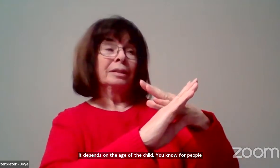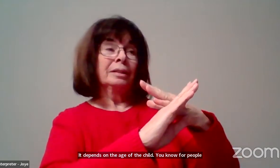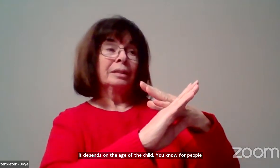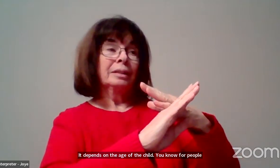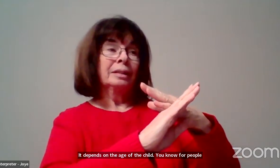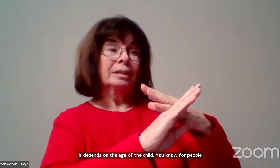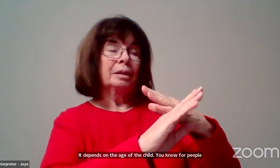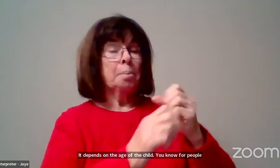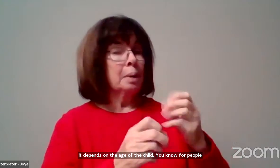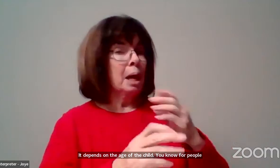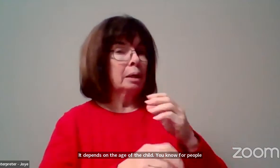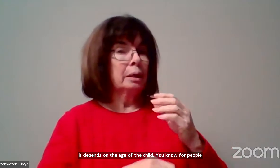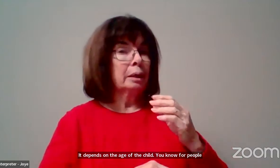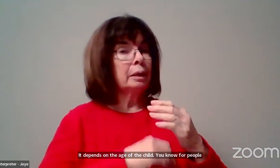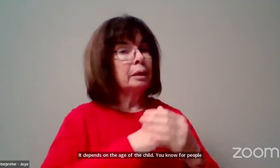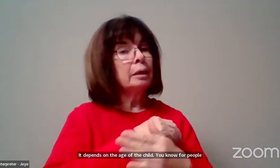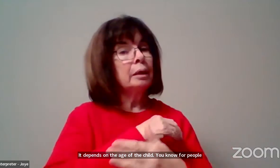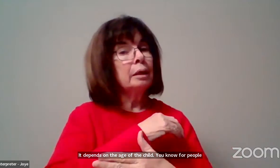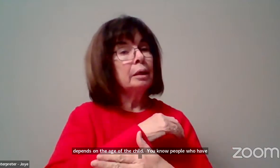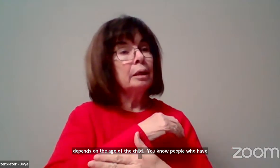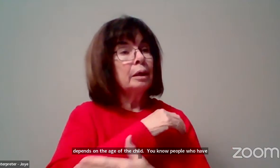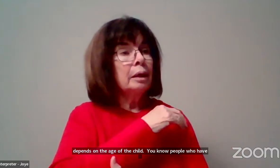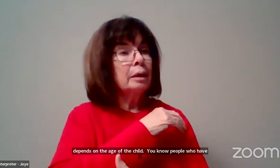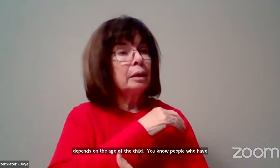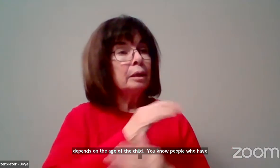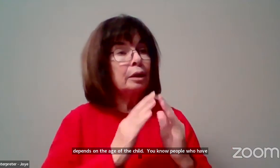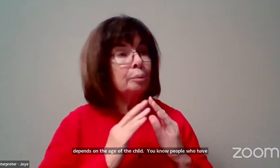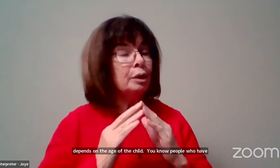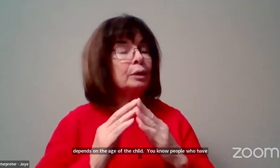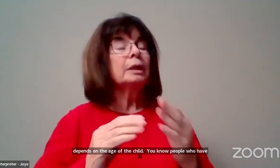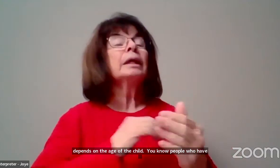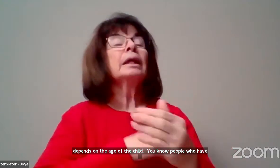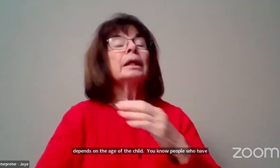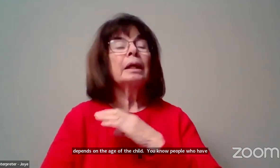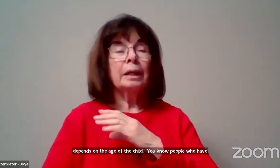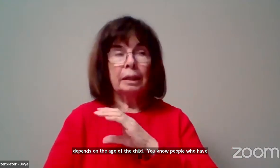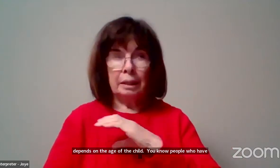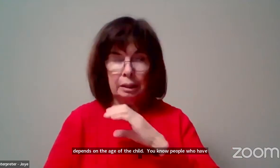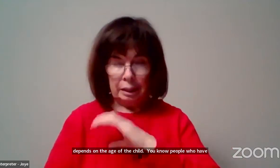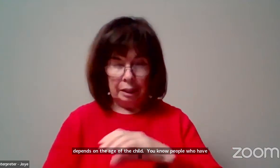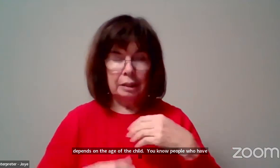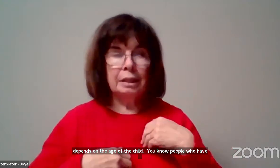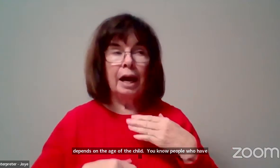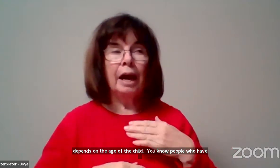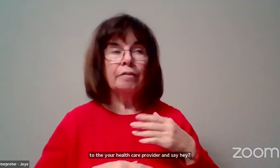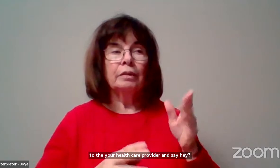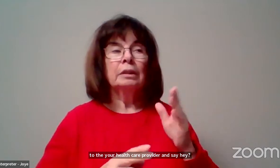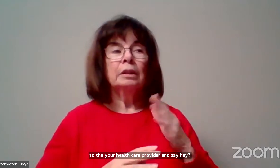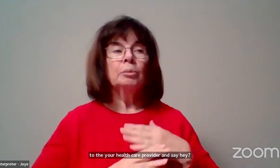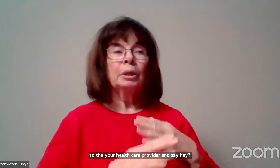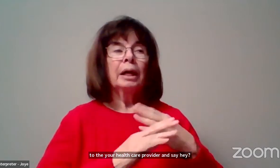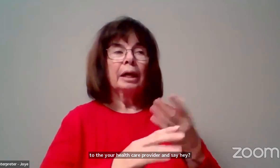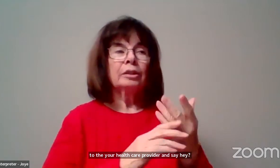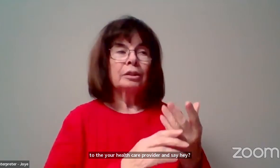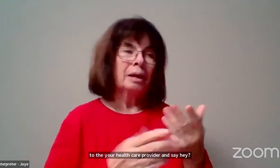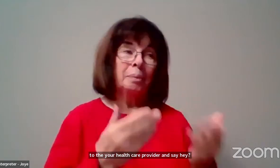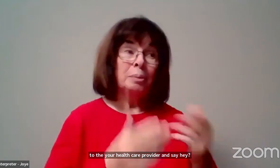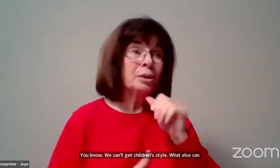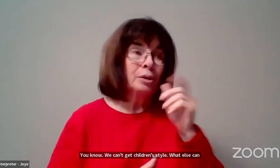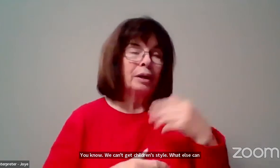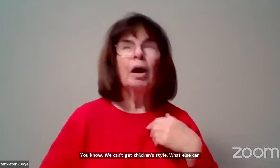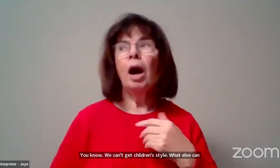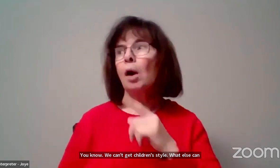have protection where you may not have that. And that would be I'm sure my insurance carrier would hate it. I don't even have to call